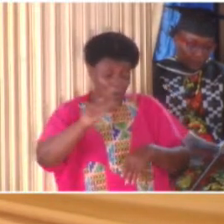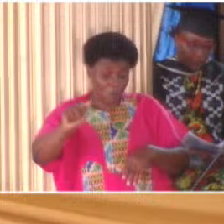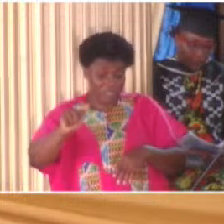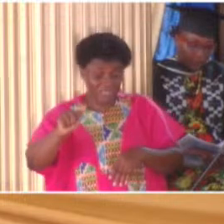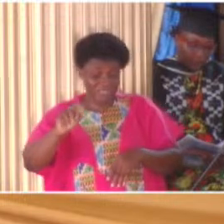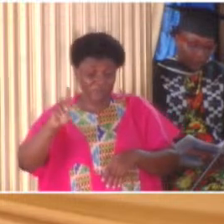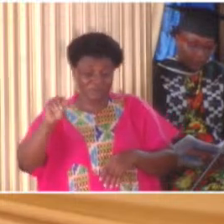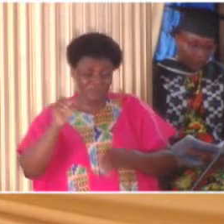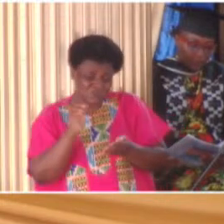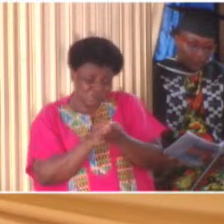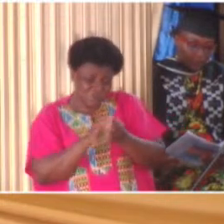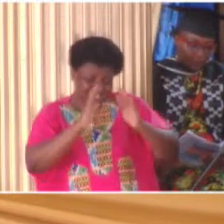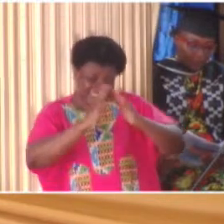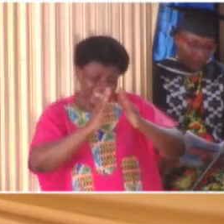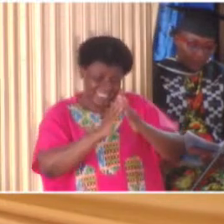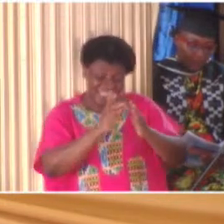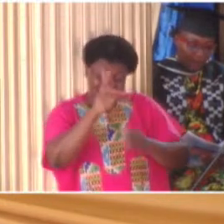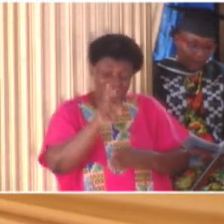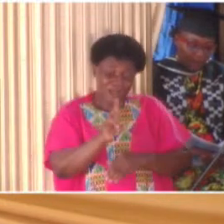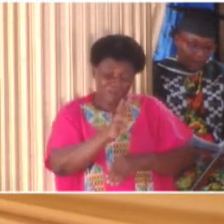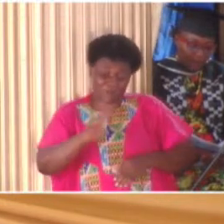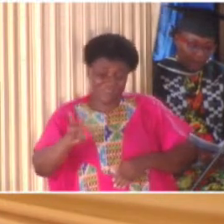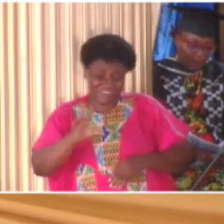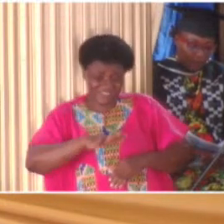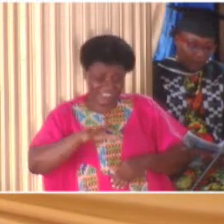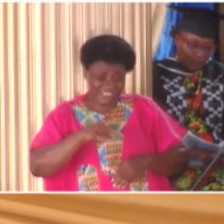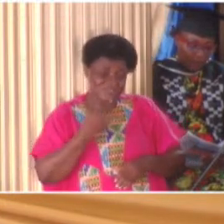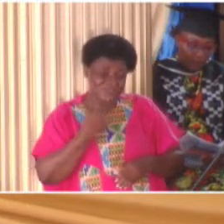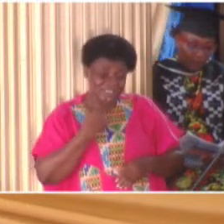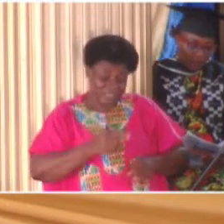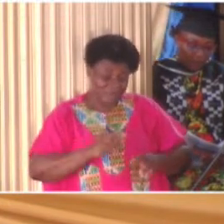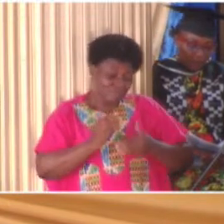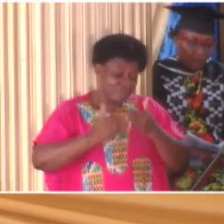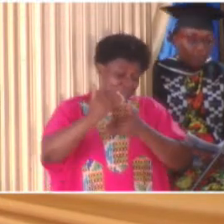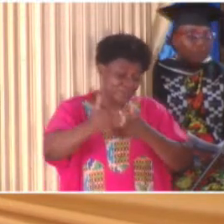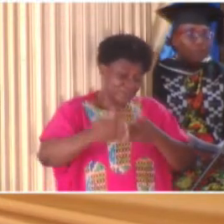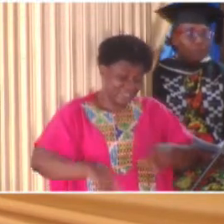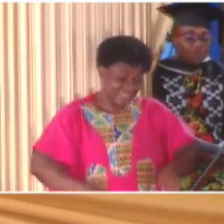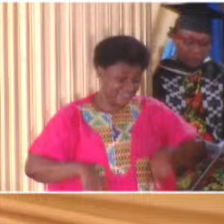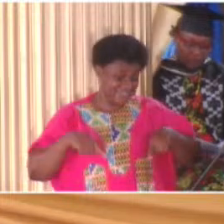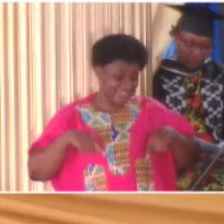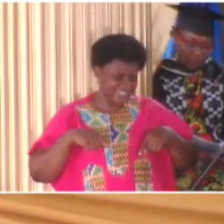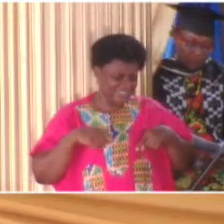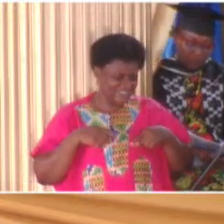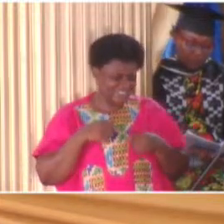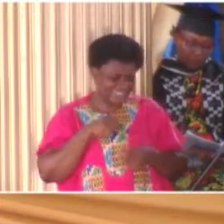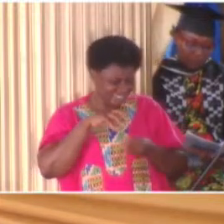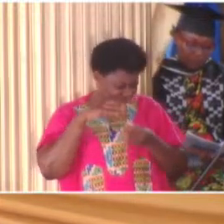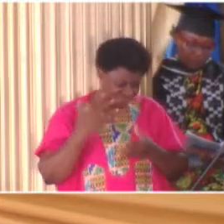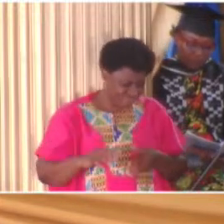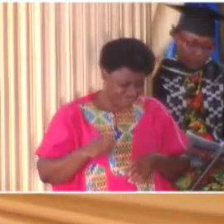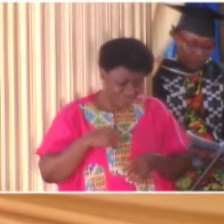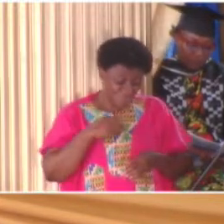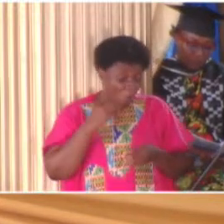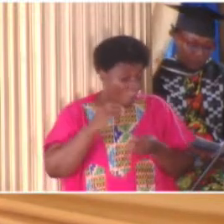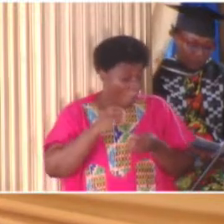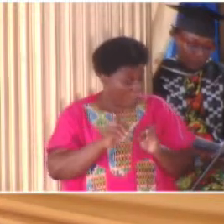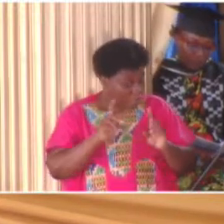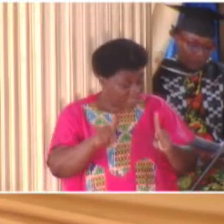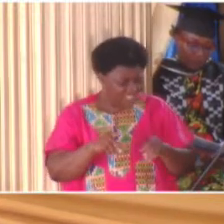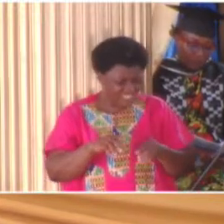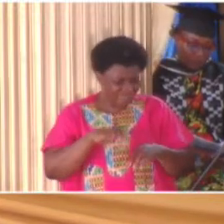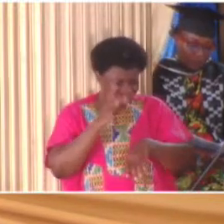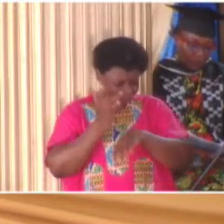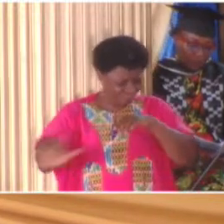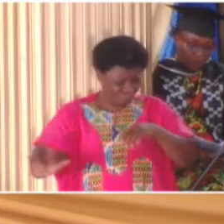Upper West region of Ghana, where dreaming beyond survival was a luxury. Opportunities were scarce,